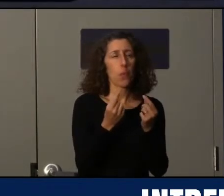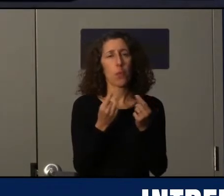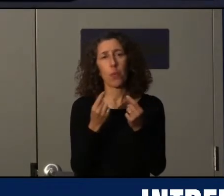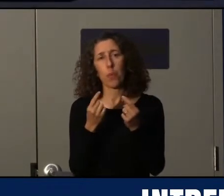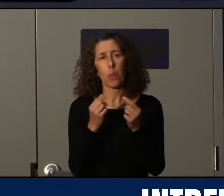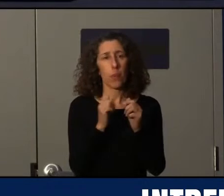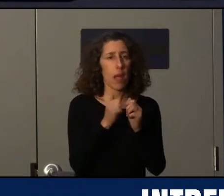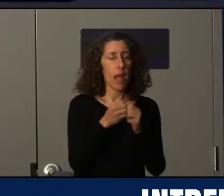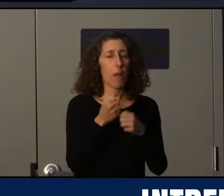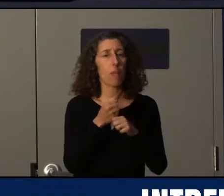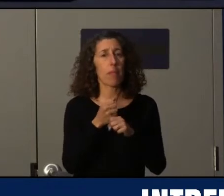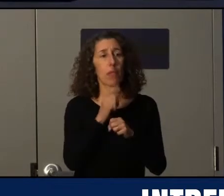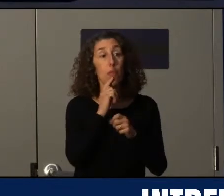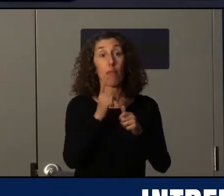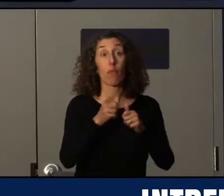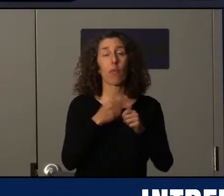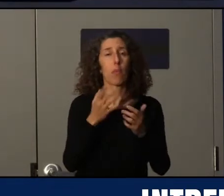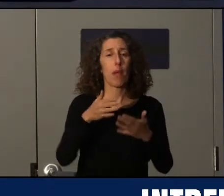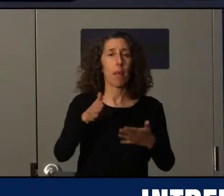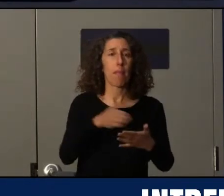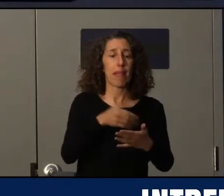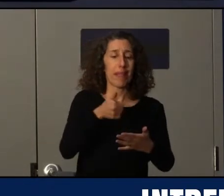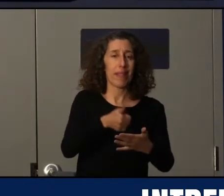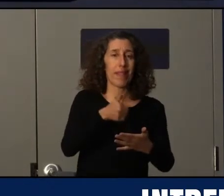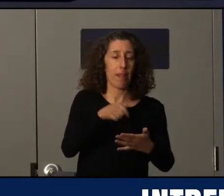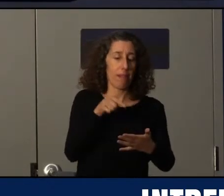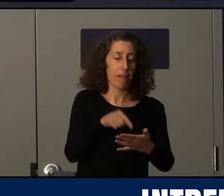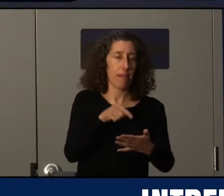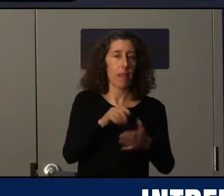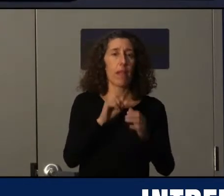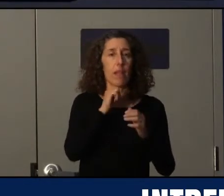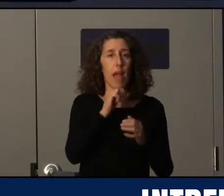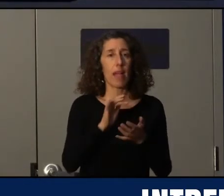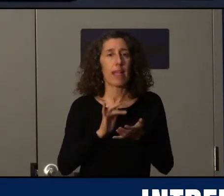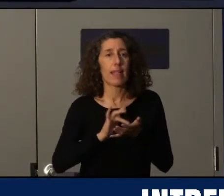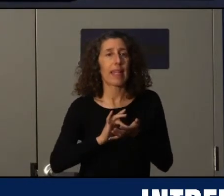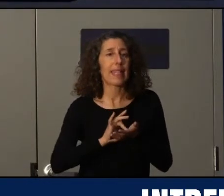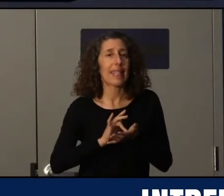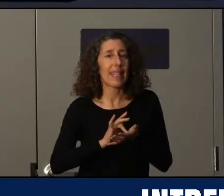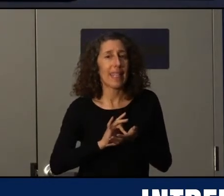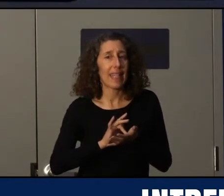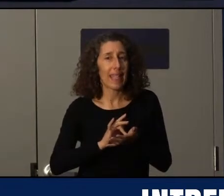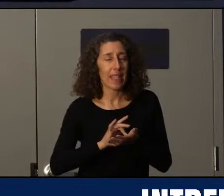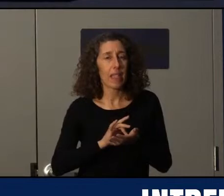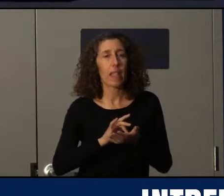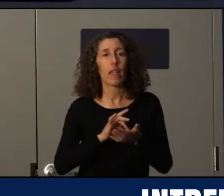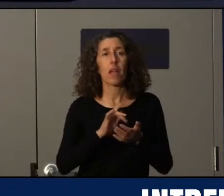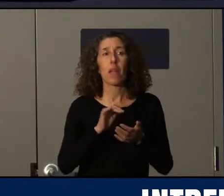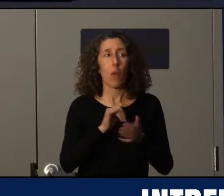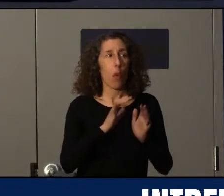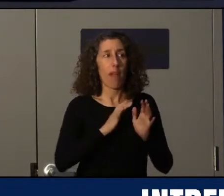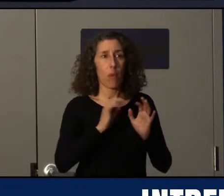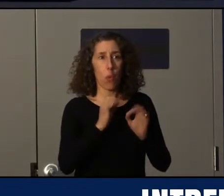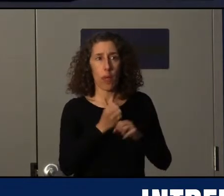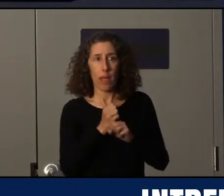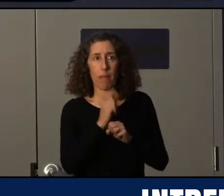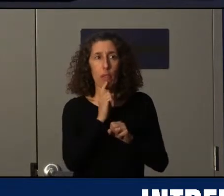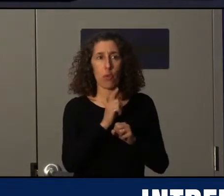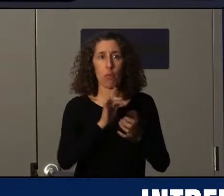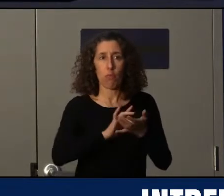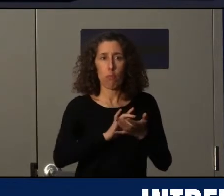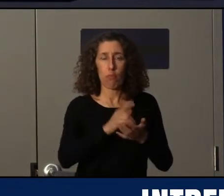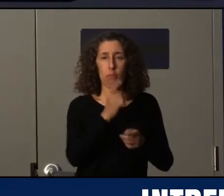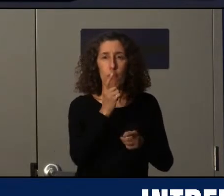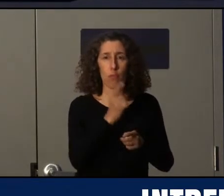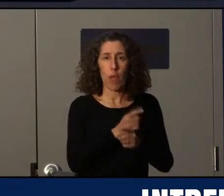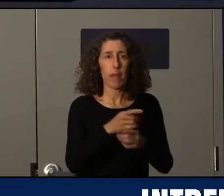toxic and that they won't pollute the air or whatever or make a big mess. Very supportive. And I think that's gone on all along